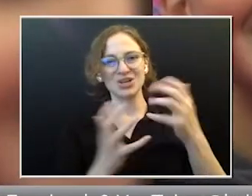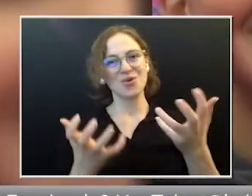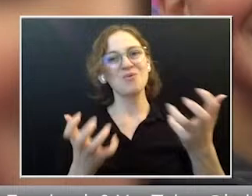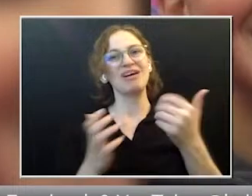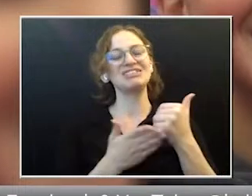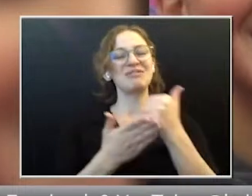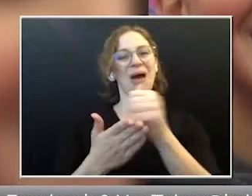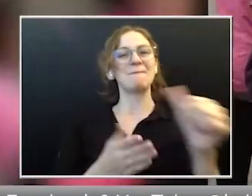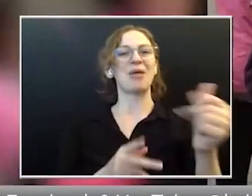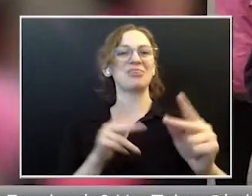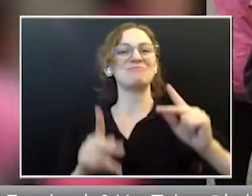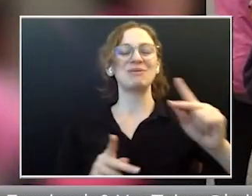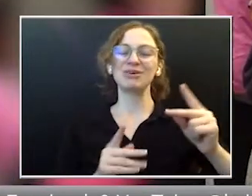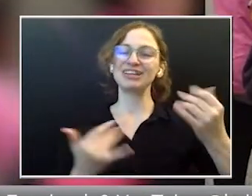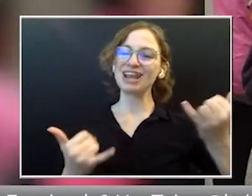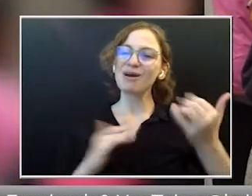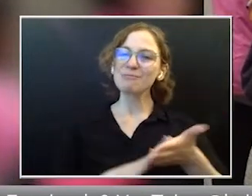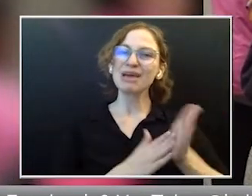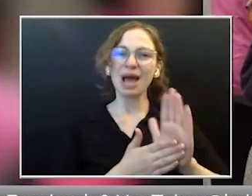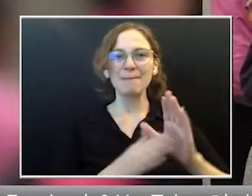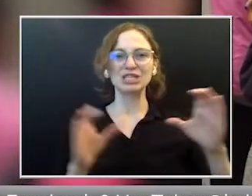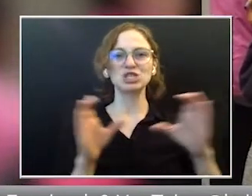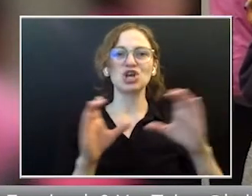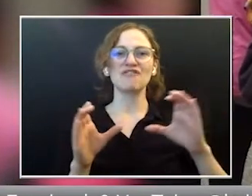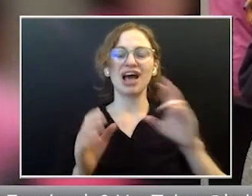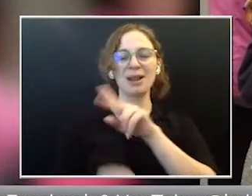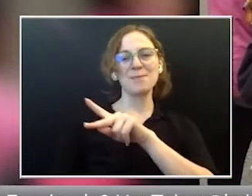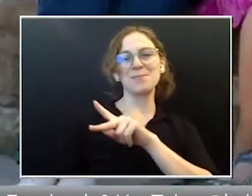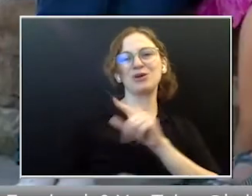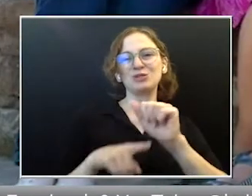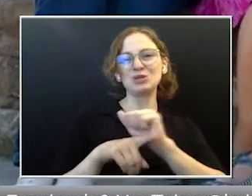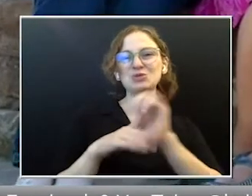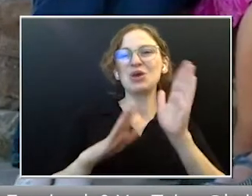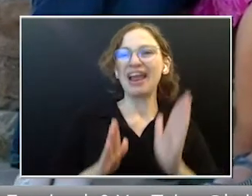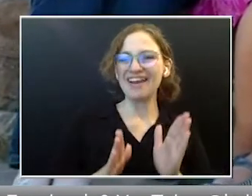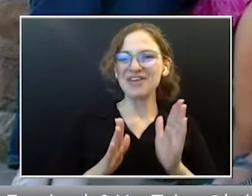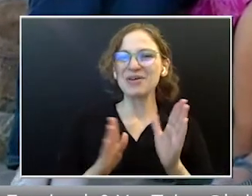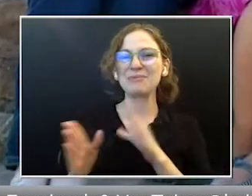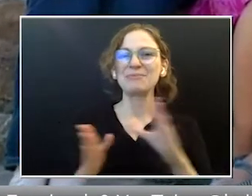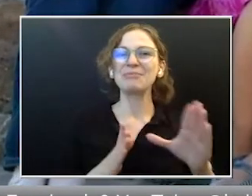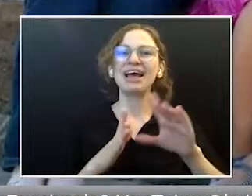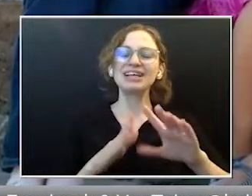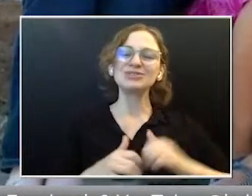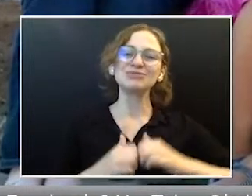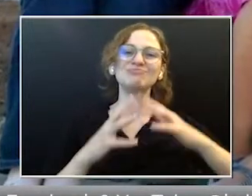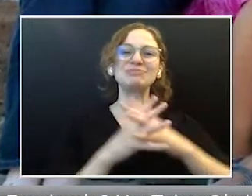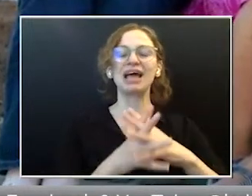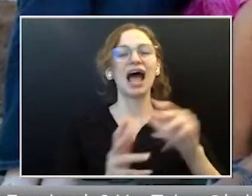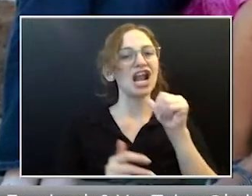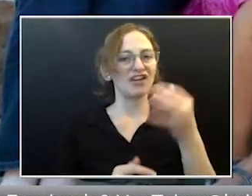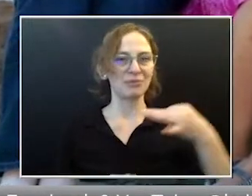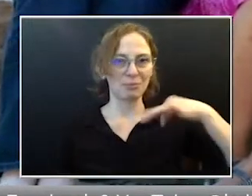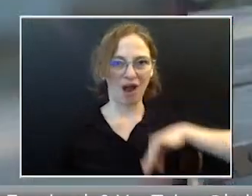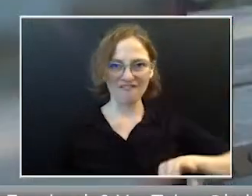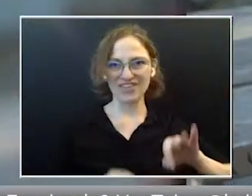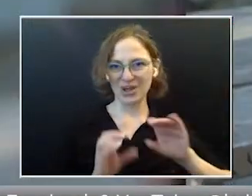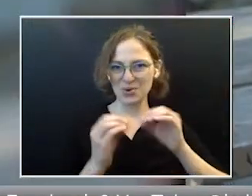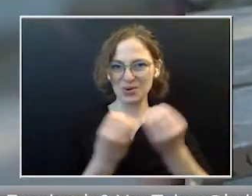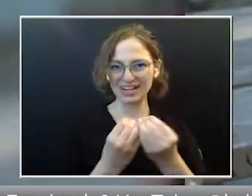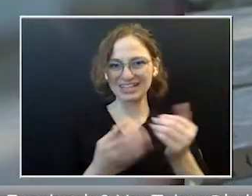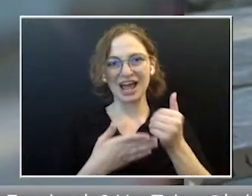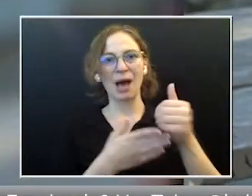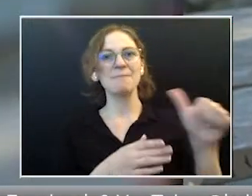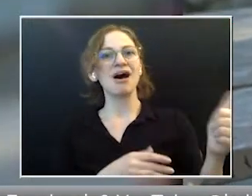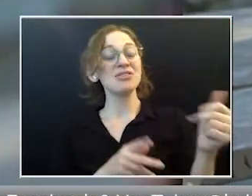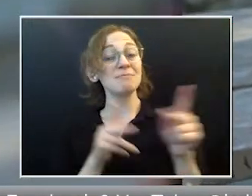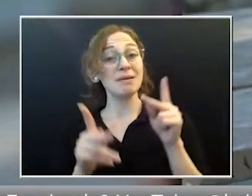to be a personal trainer and has plans to start a not-for-profit to help others battling breast cancer through fitness. My